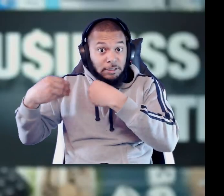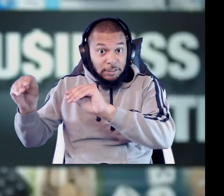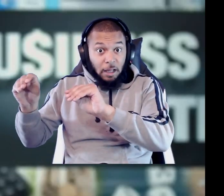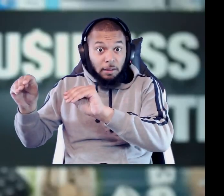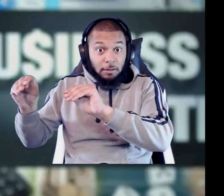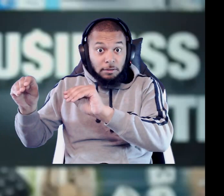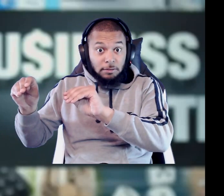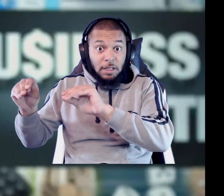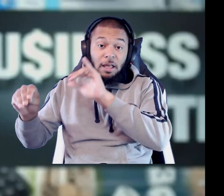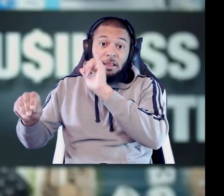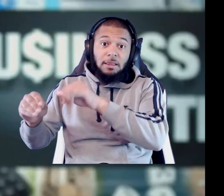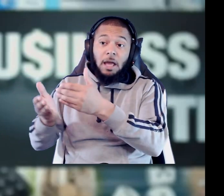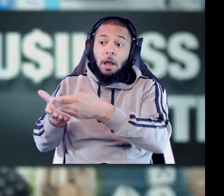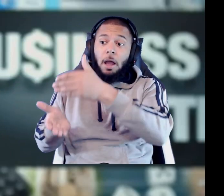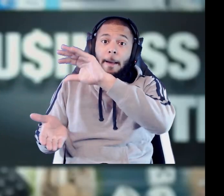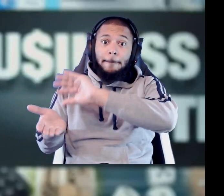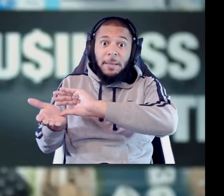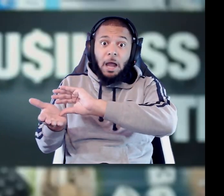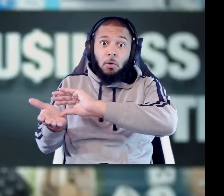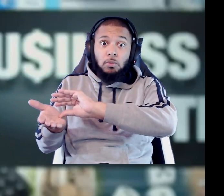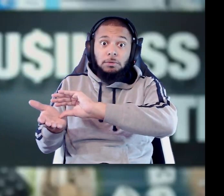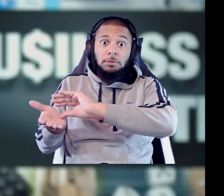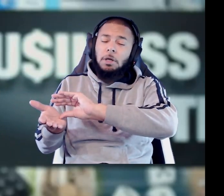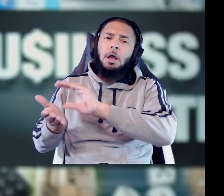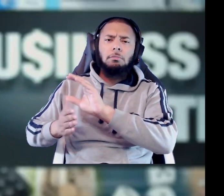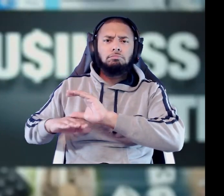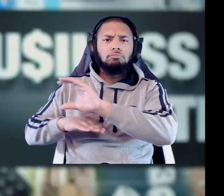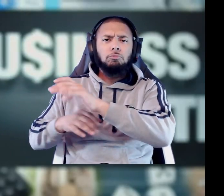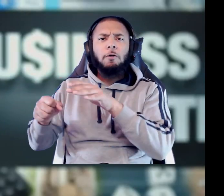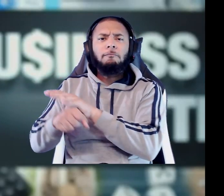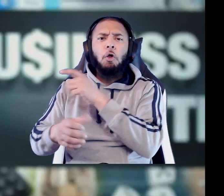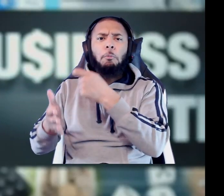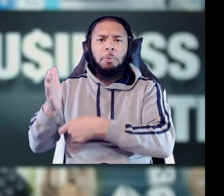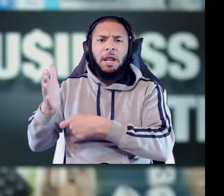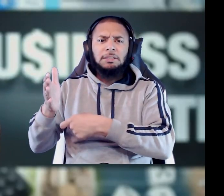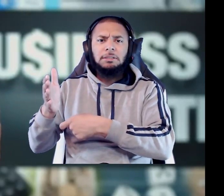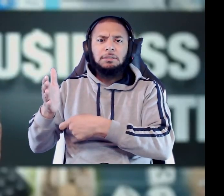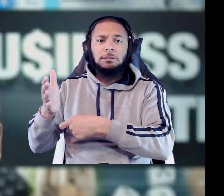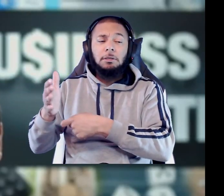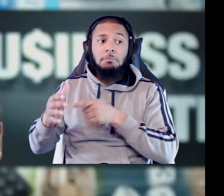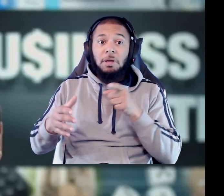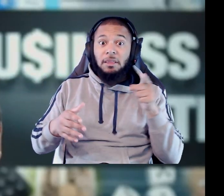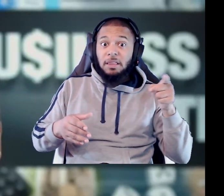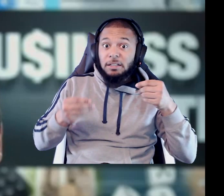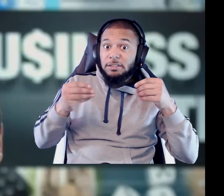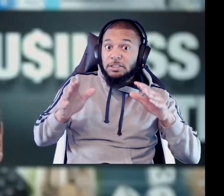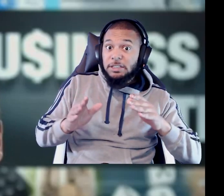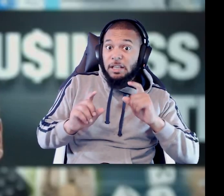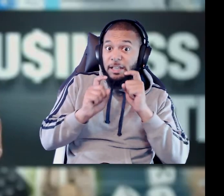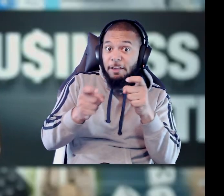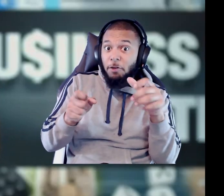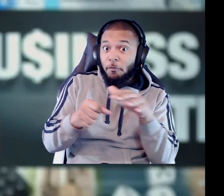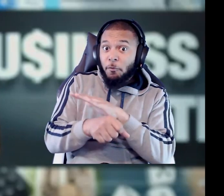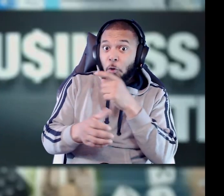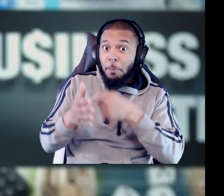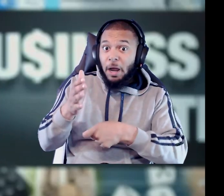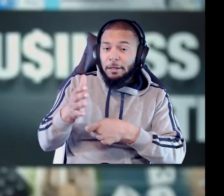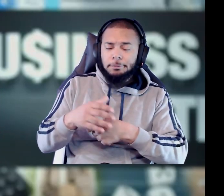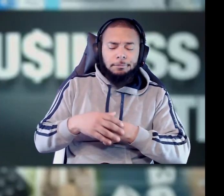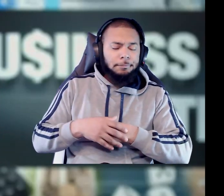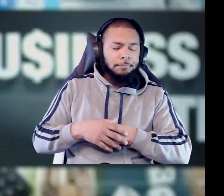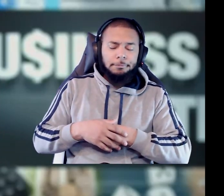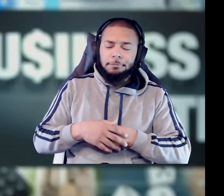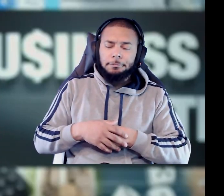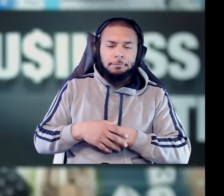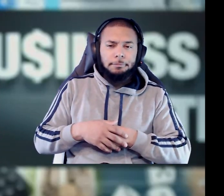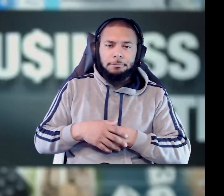another, then that's one thing. But the dealer's not going to give you that value. The dealer's going to give you less than that because the dealer